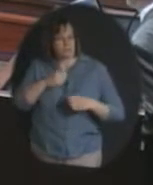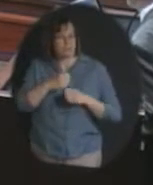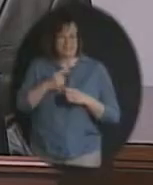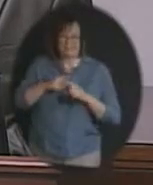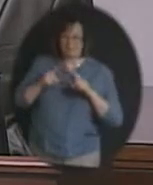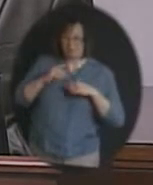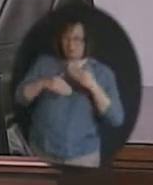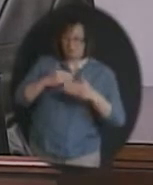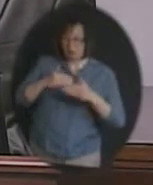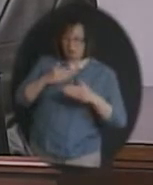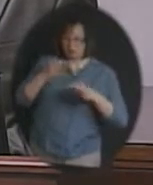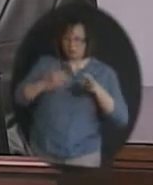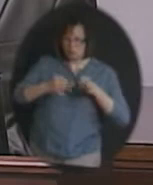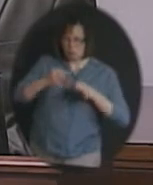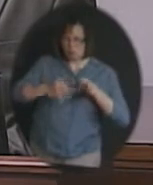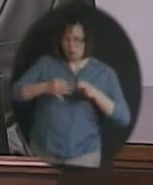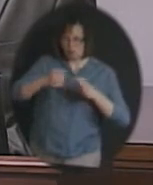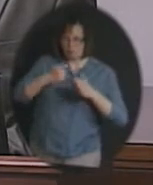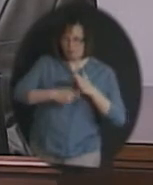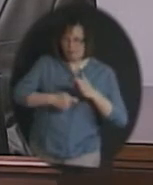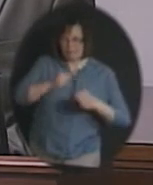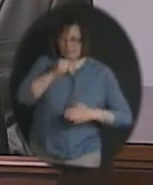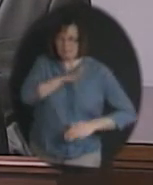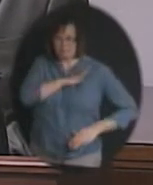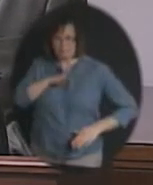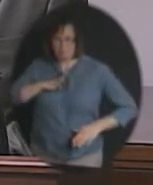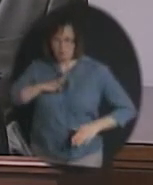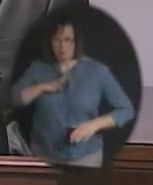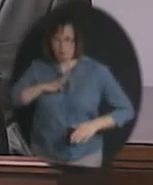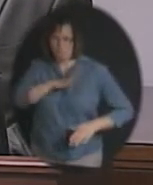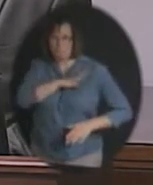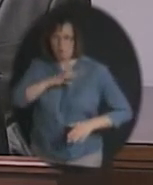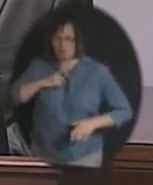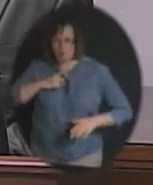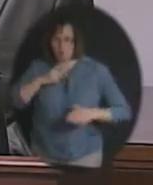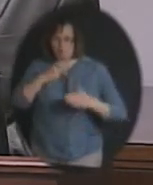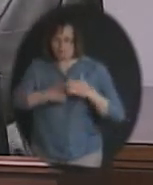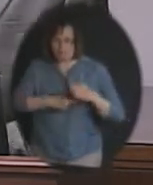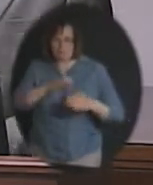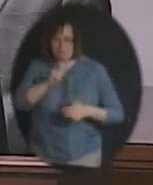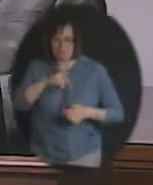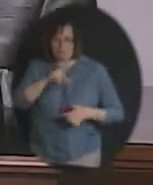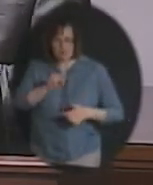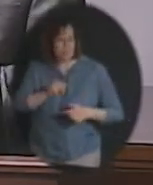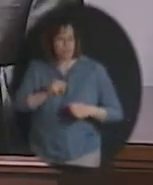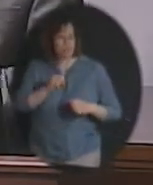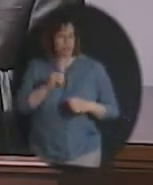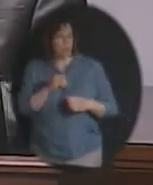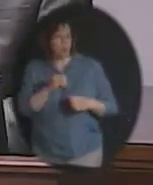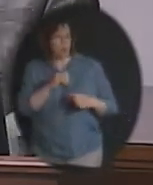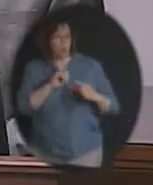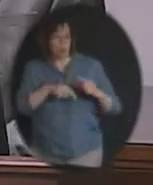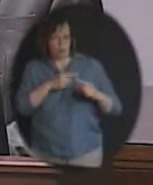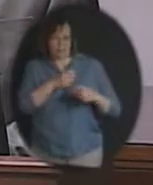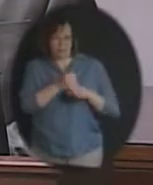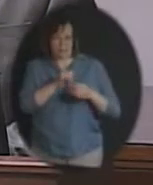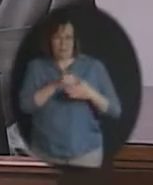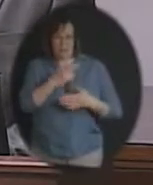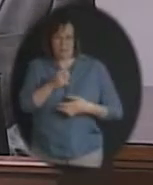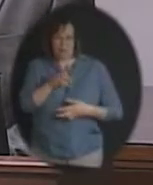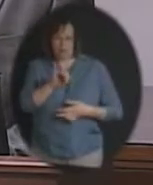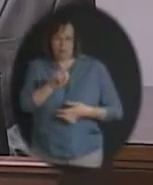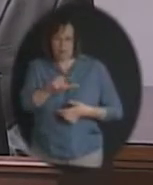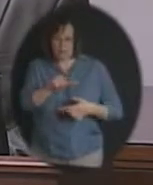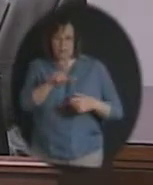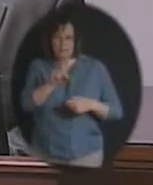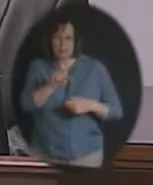different process now. It's the Court of Tax Appeals, not the Board of Tax Appeals. It used to be the board. Oh, yeah. Right. Okay, so when you get that hearing date, could you